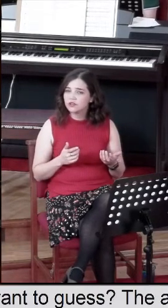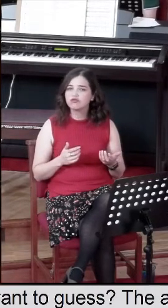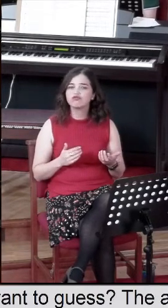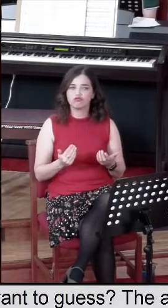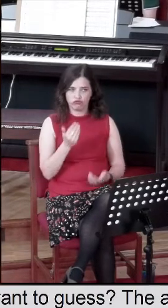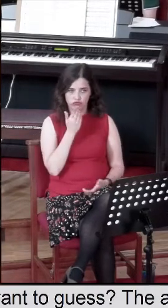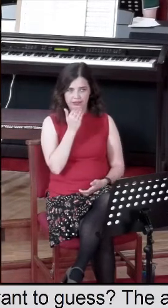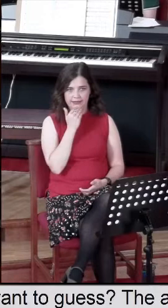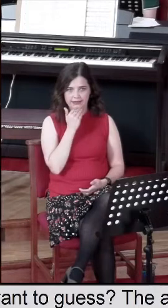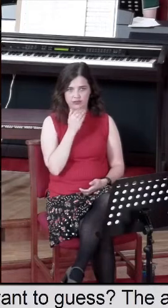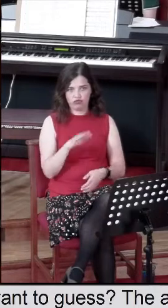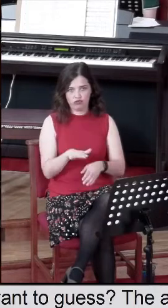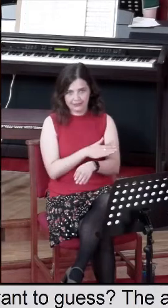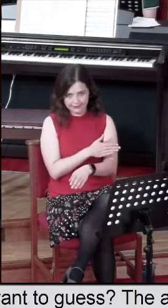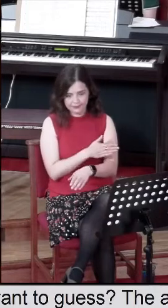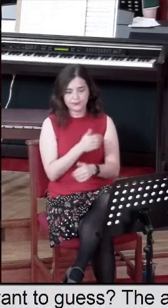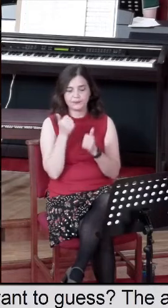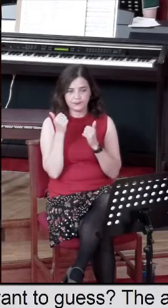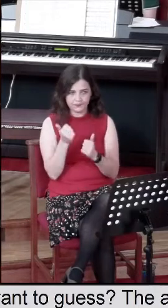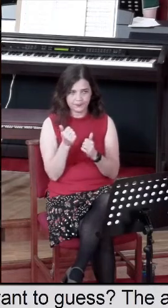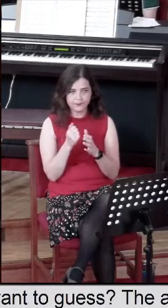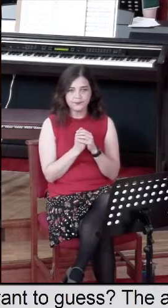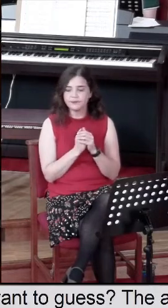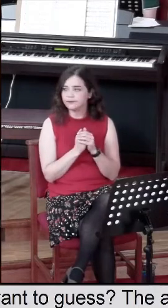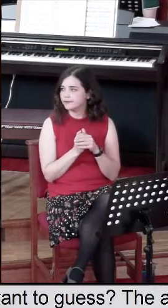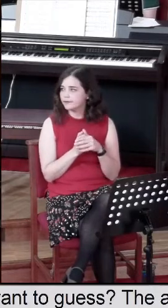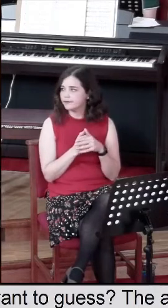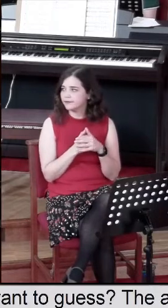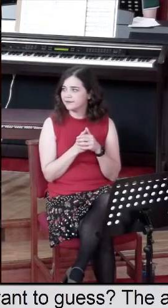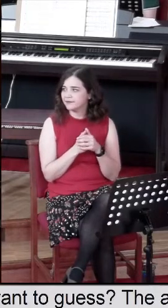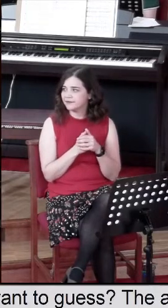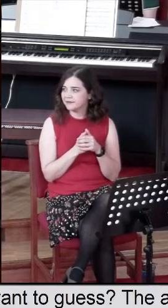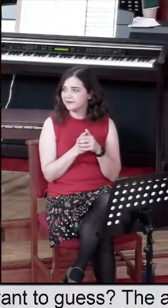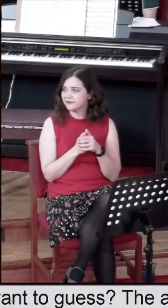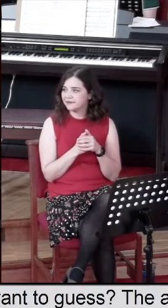Green. Green, okay. You put in green what you think the answer is.